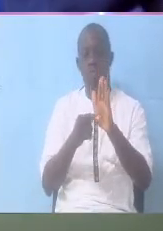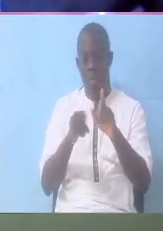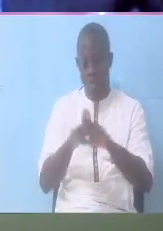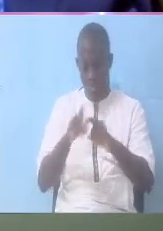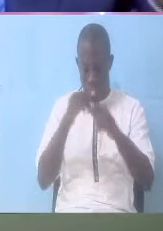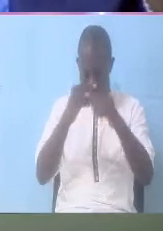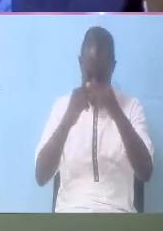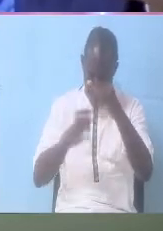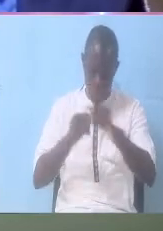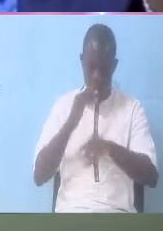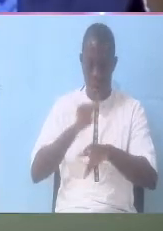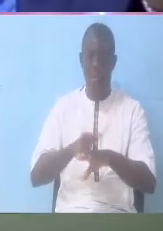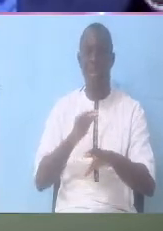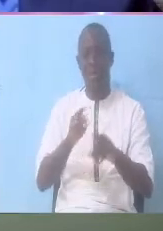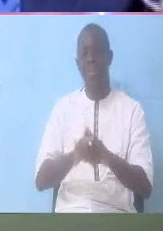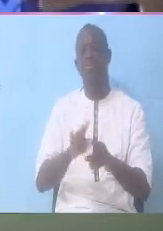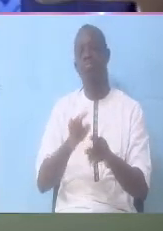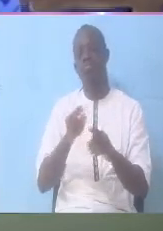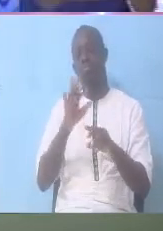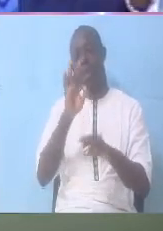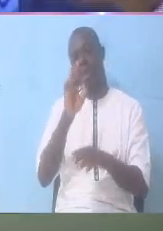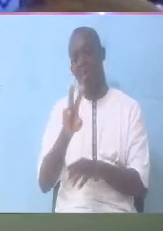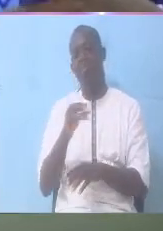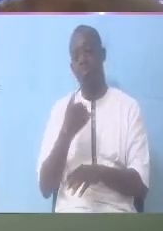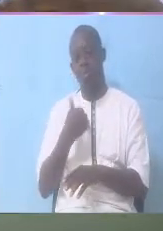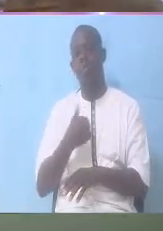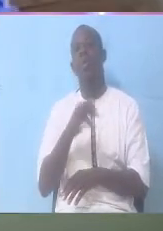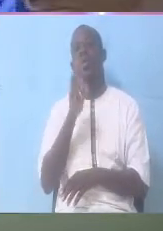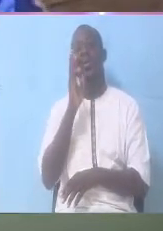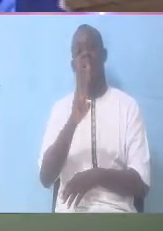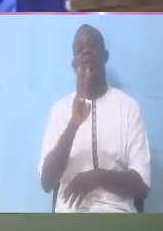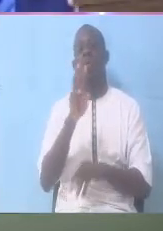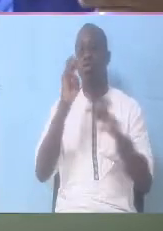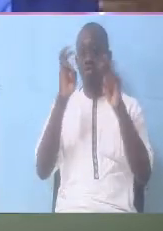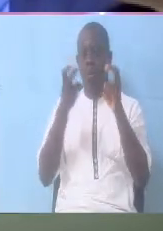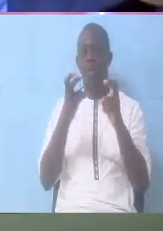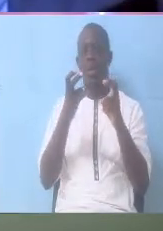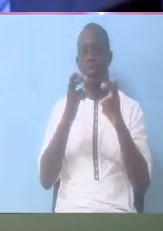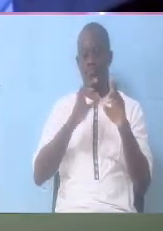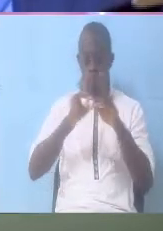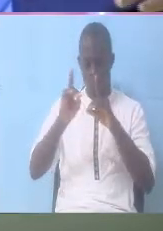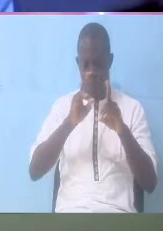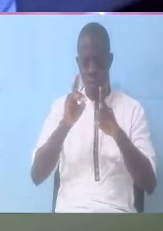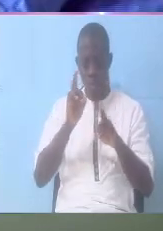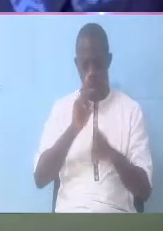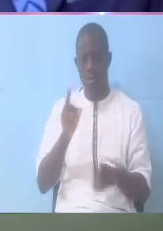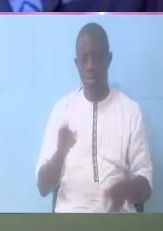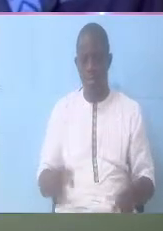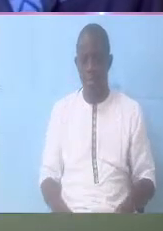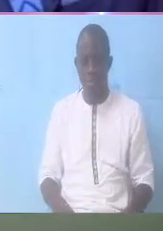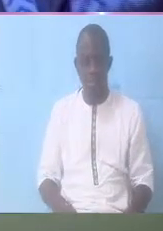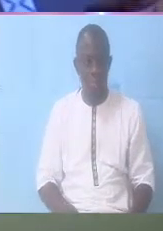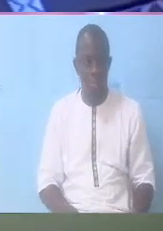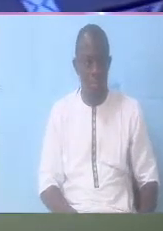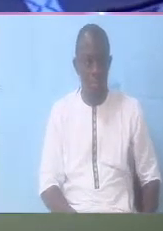people would see what is the subject of the conversation. Yes.